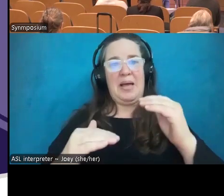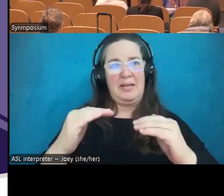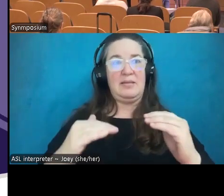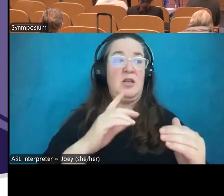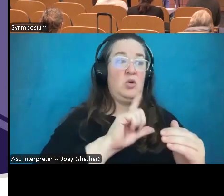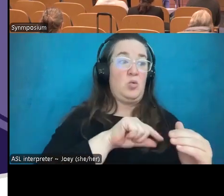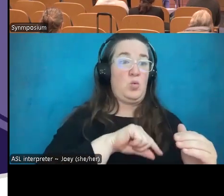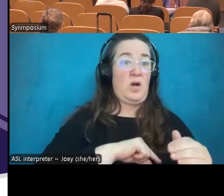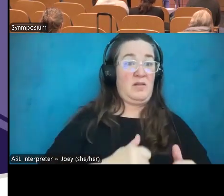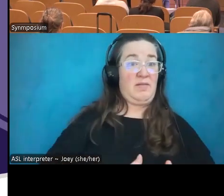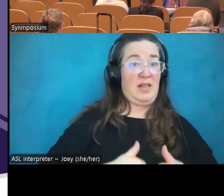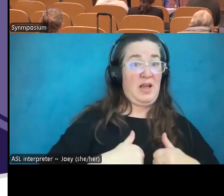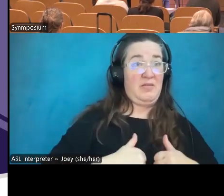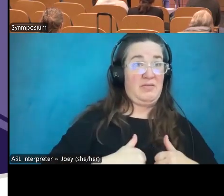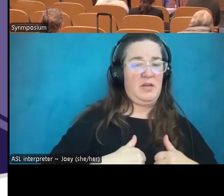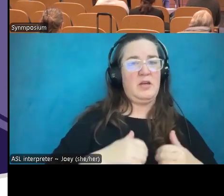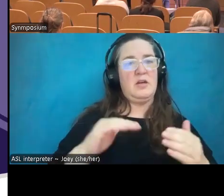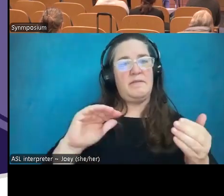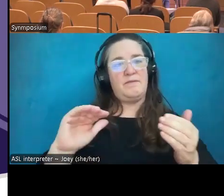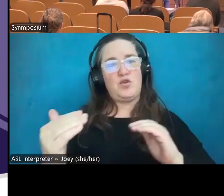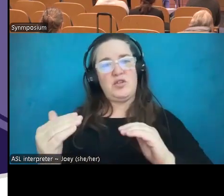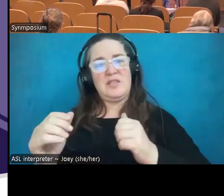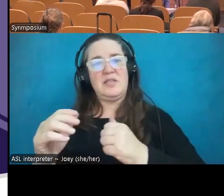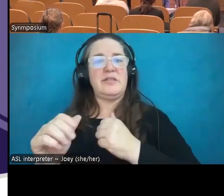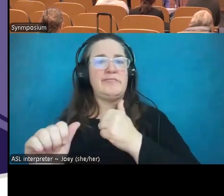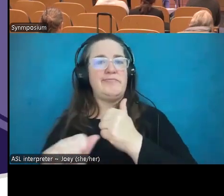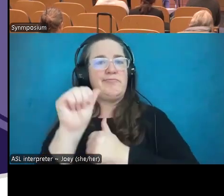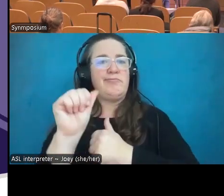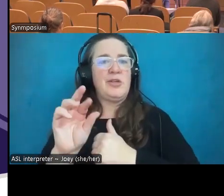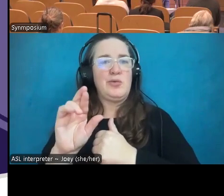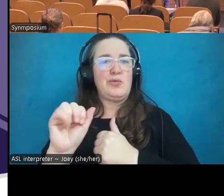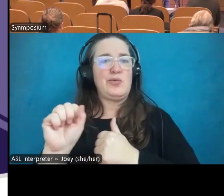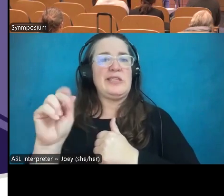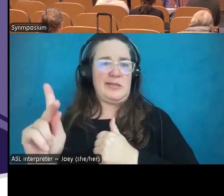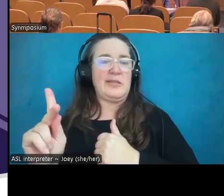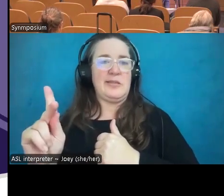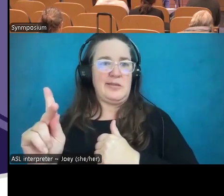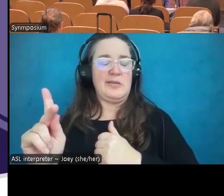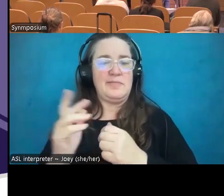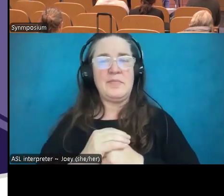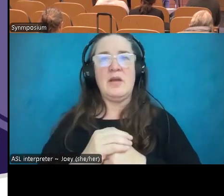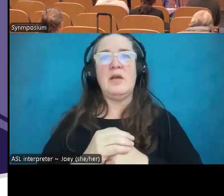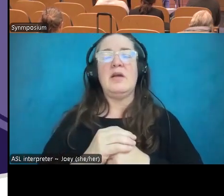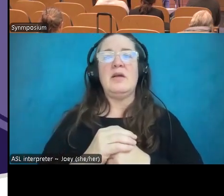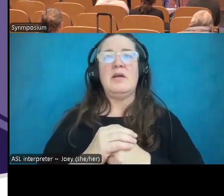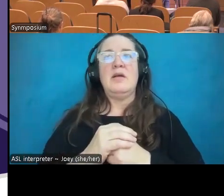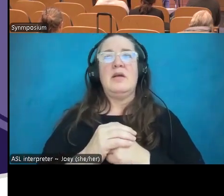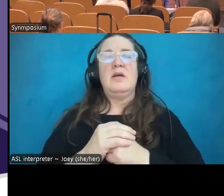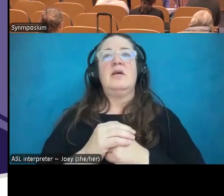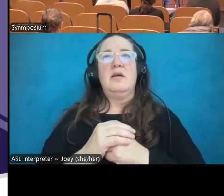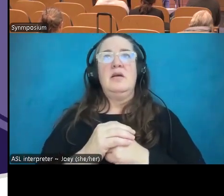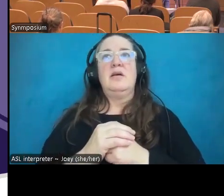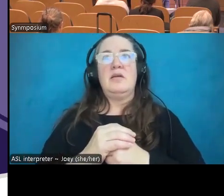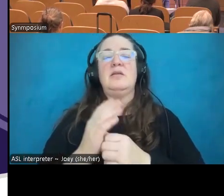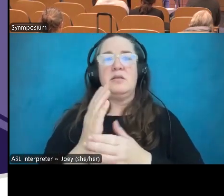risk, because I do think that there's something to be said with people who are very social